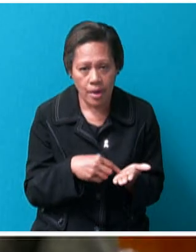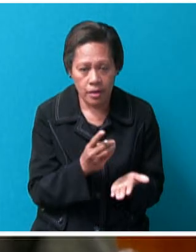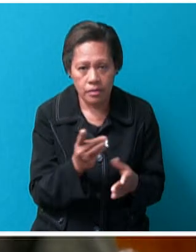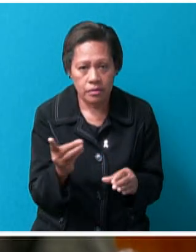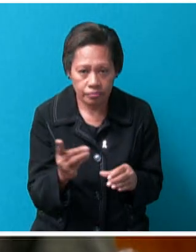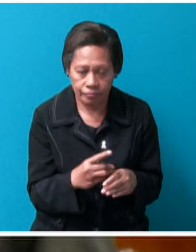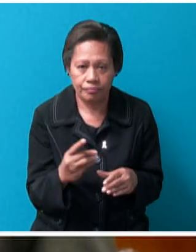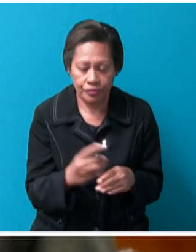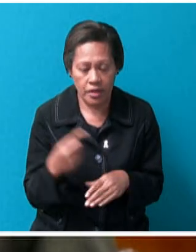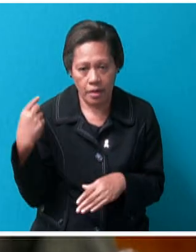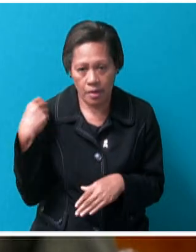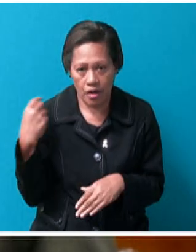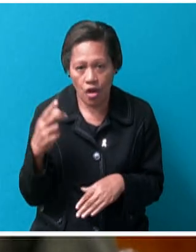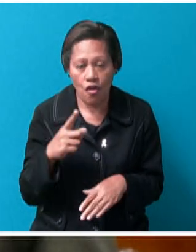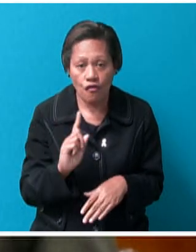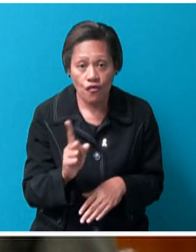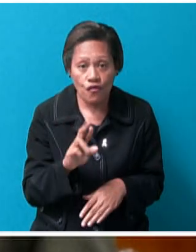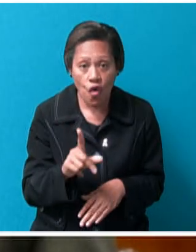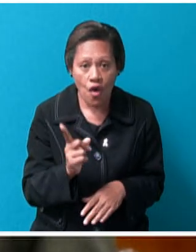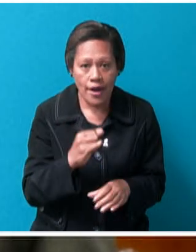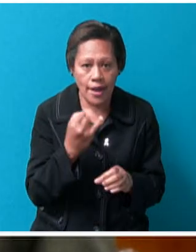any criminal record in Fiji.